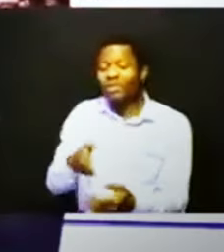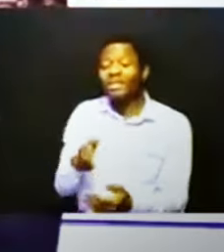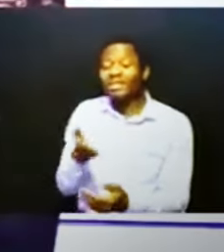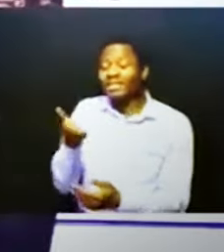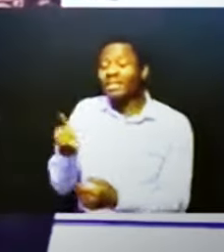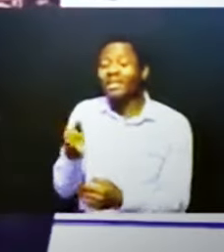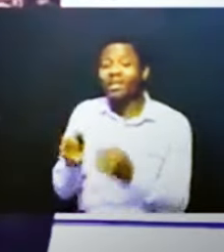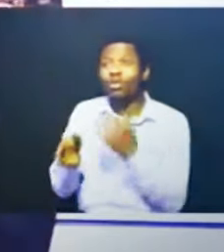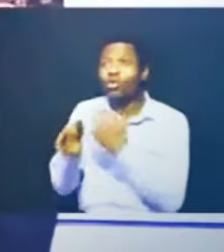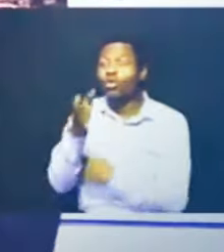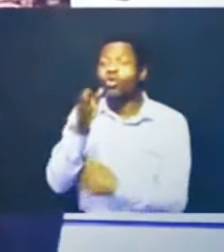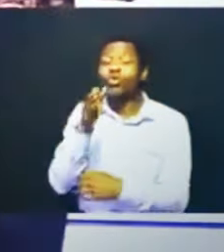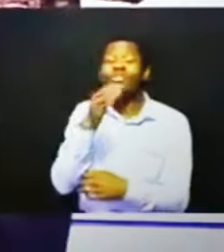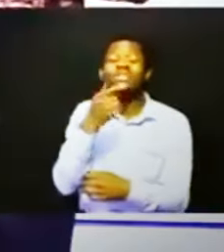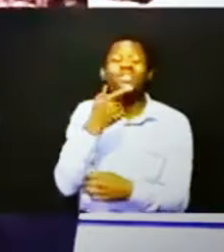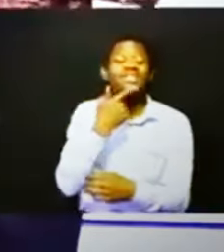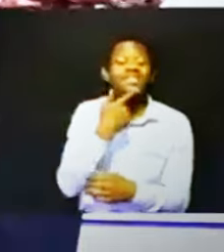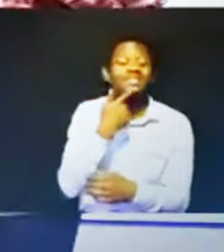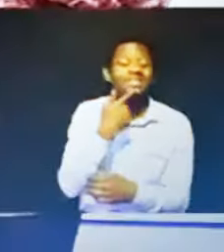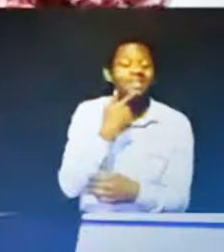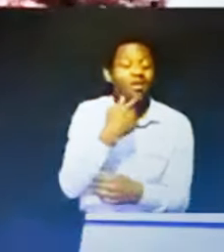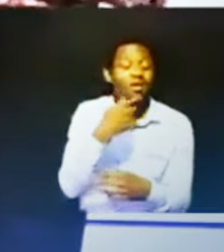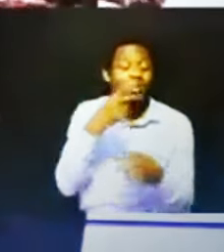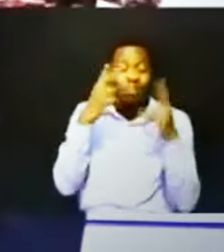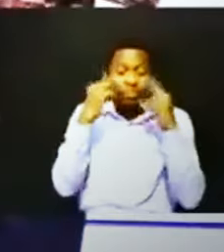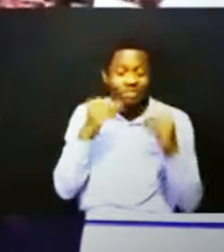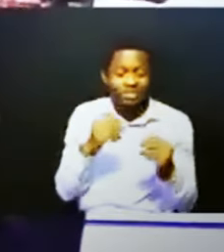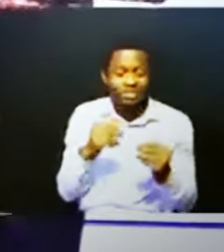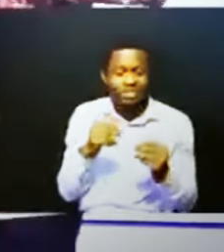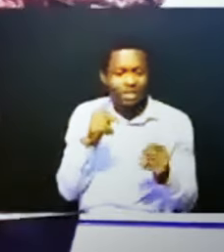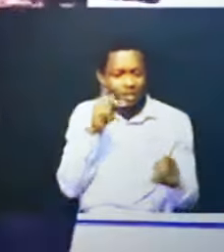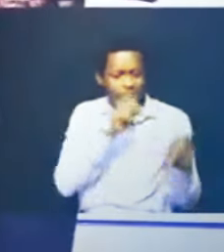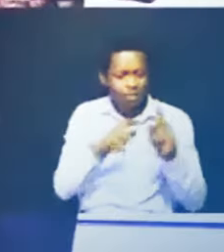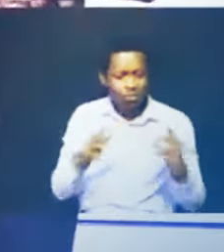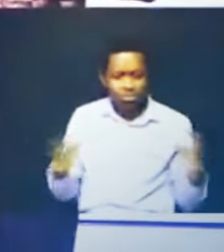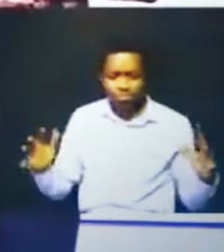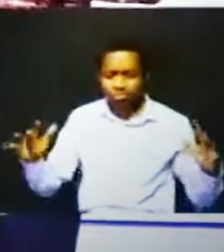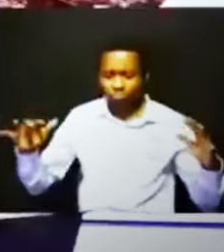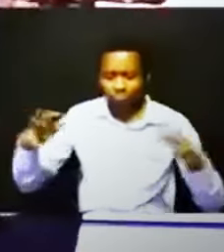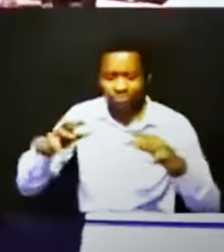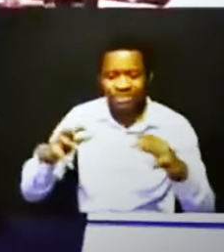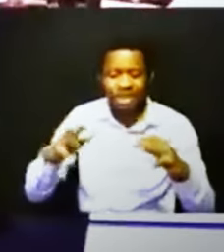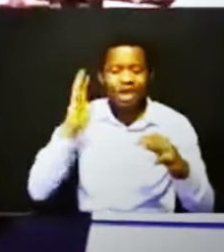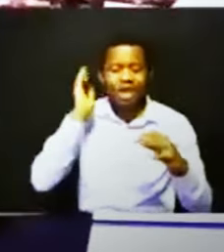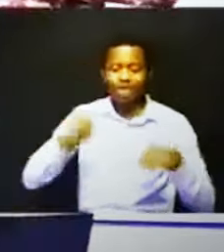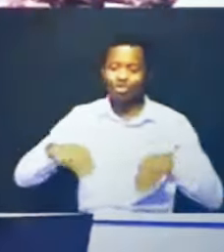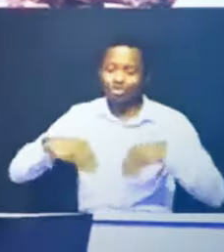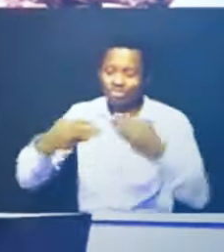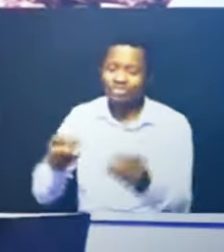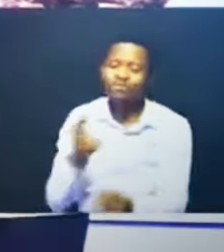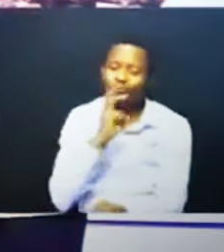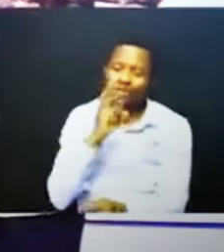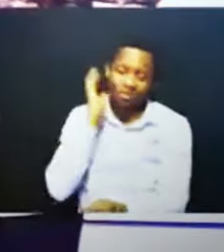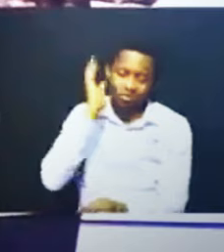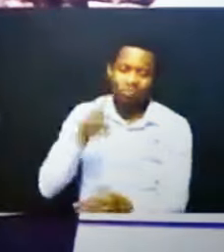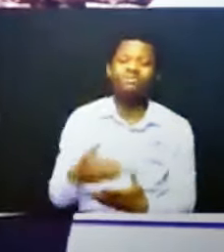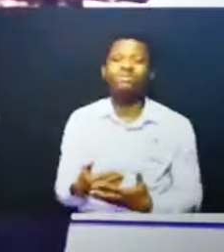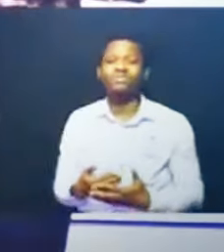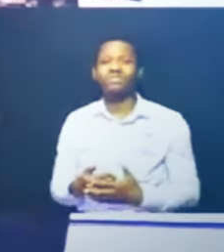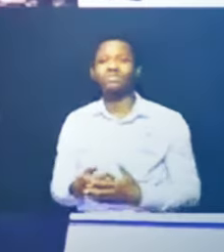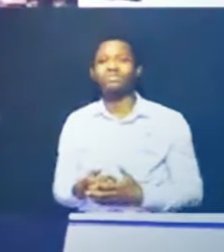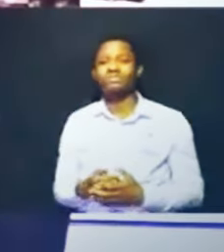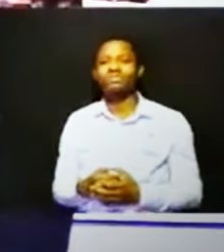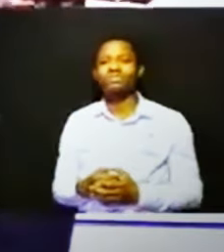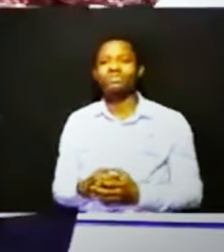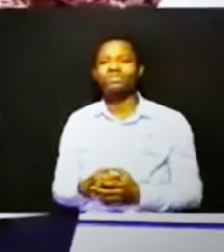people together and I'll give them water." Ehwa ara ani wo free ekọ bear. Esubura Ewurade ka ho asem